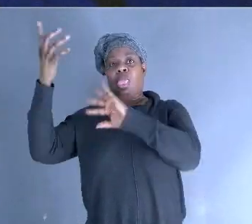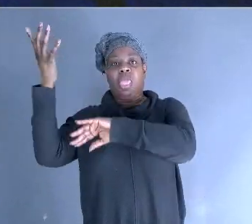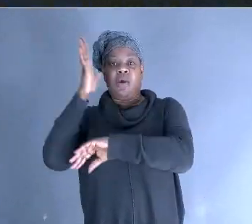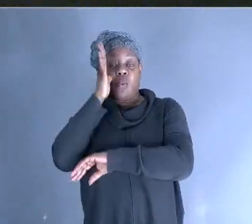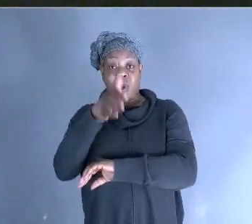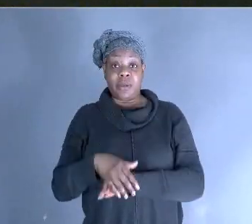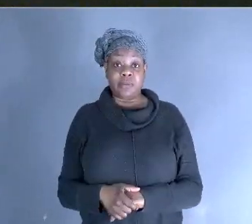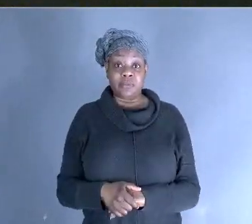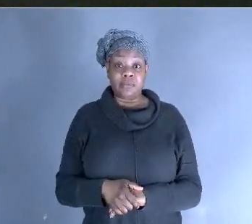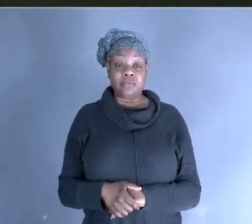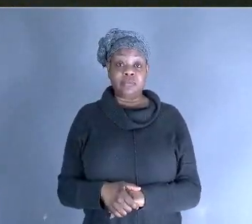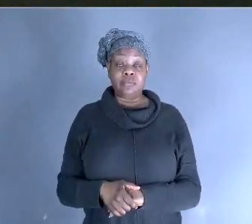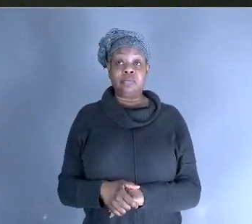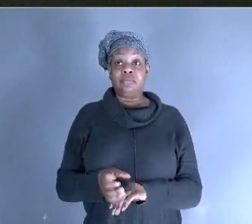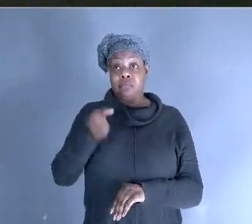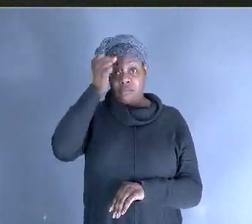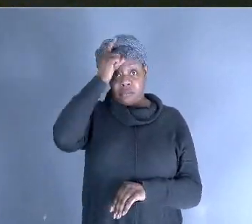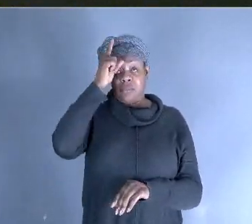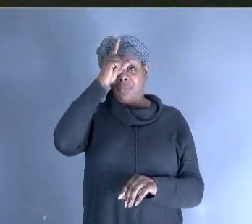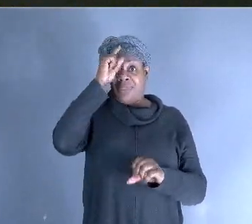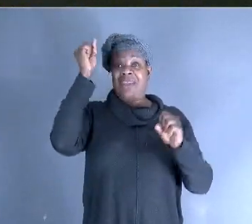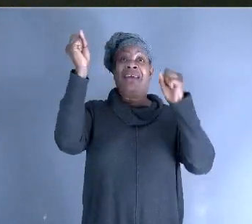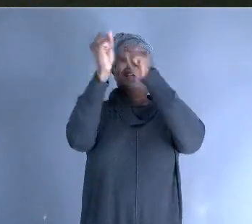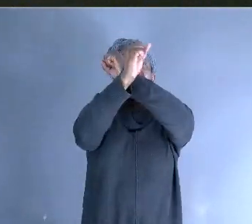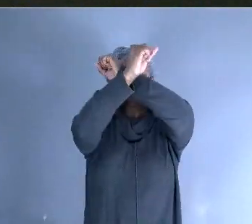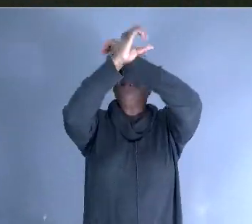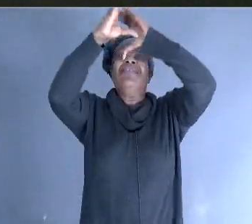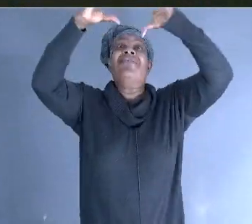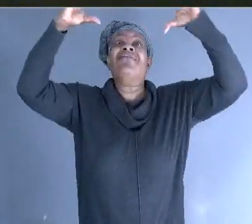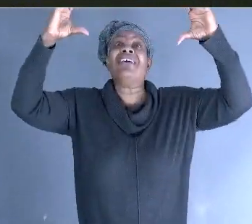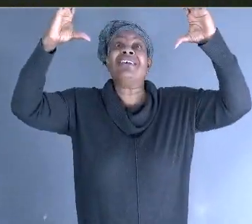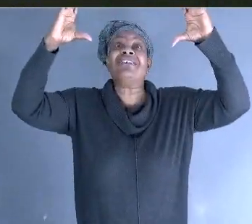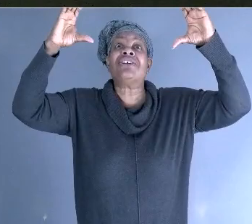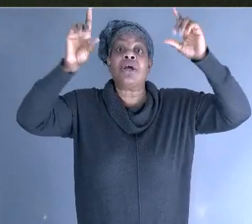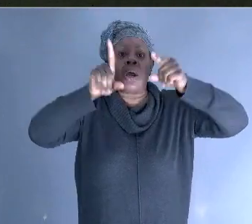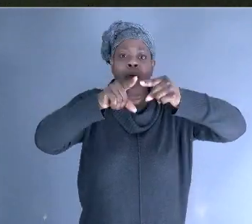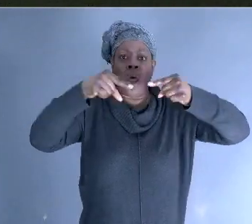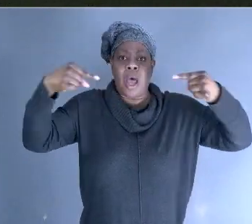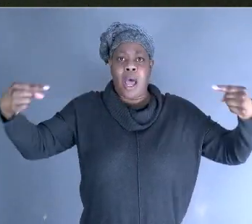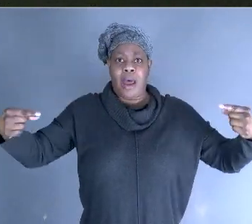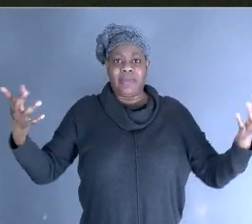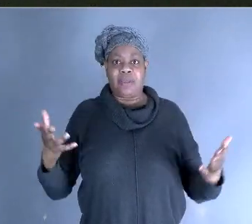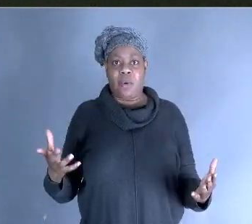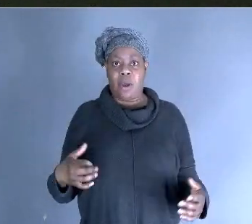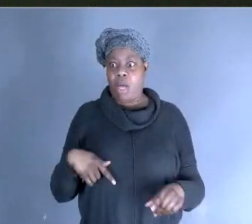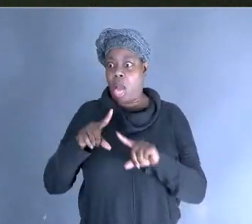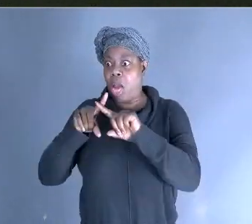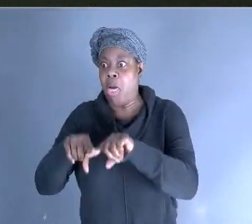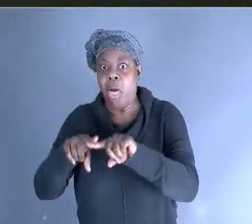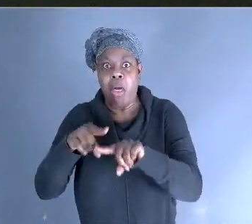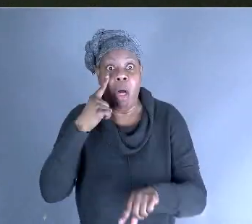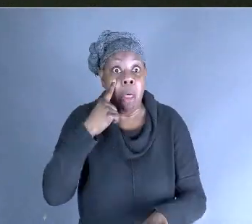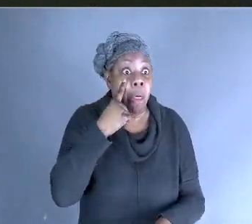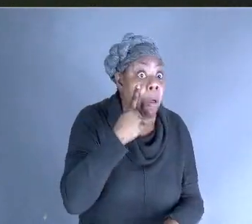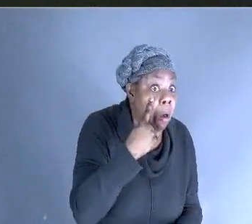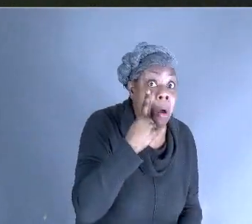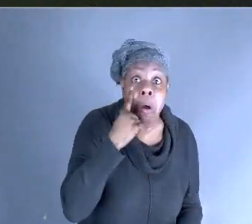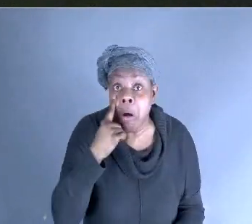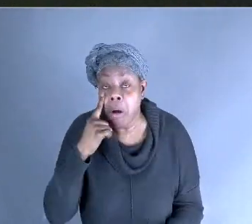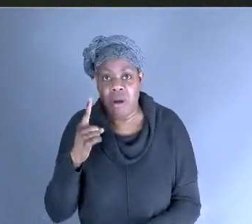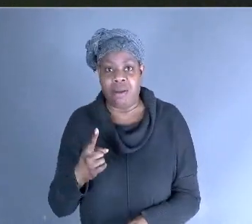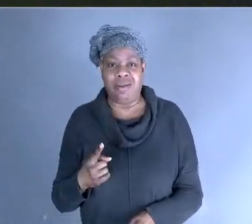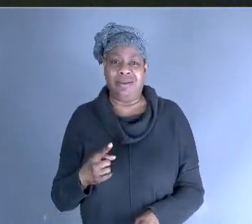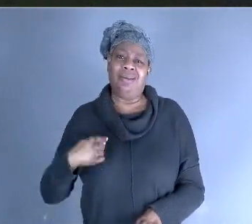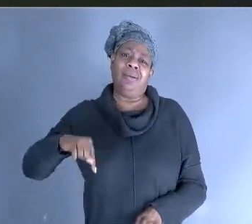enemies of vision Is the ability to see. Sight. Because we are, as a